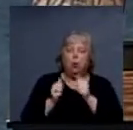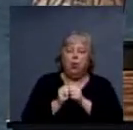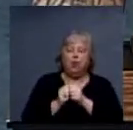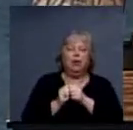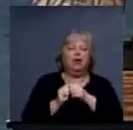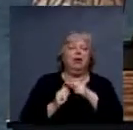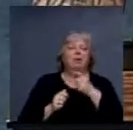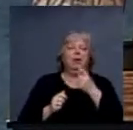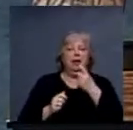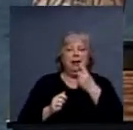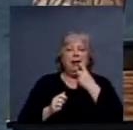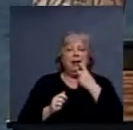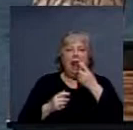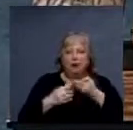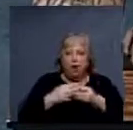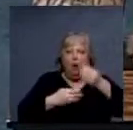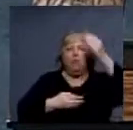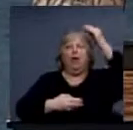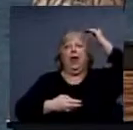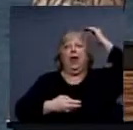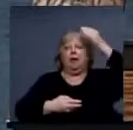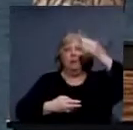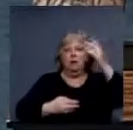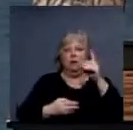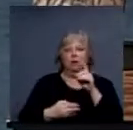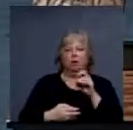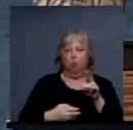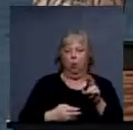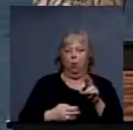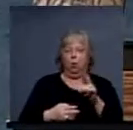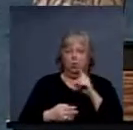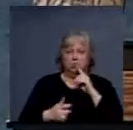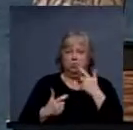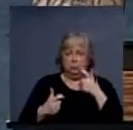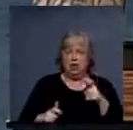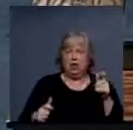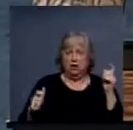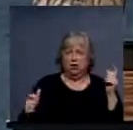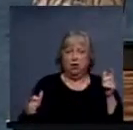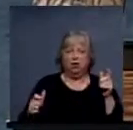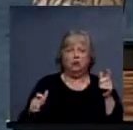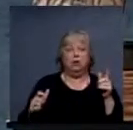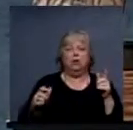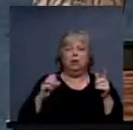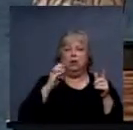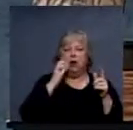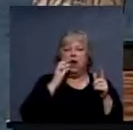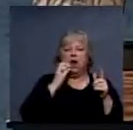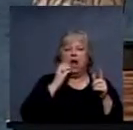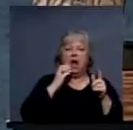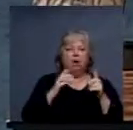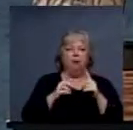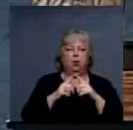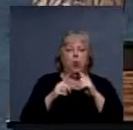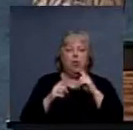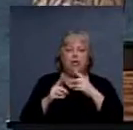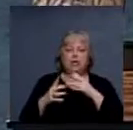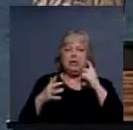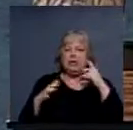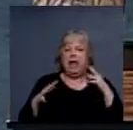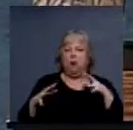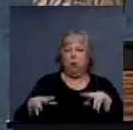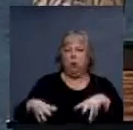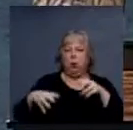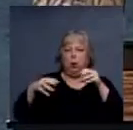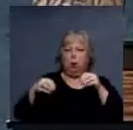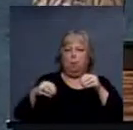That's a large overhead door. I think you could probably pull a bus through there. It's so large. With the sound absorption material in front